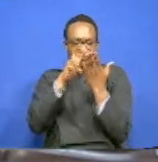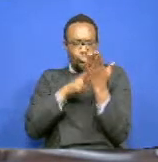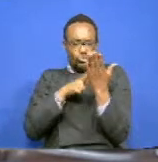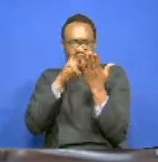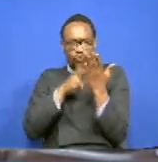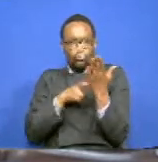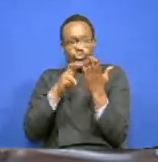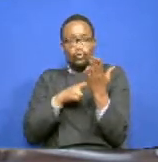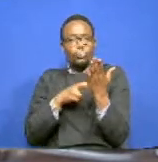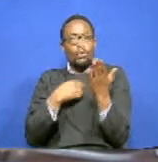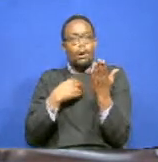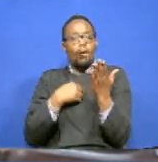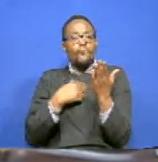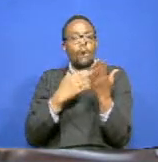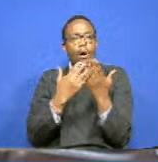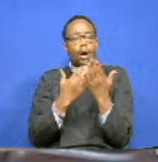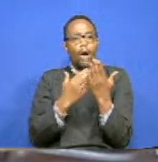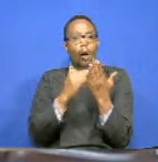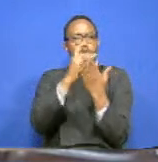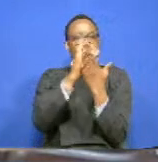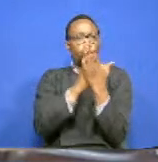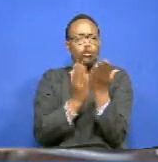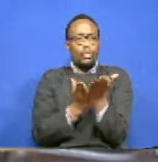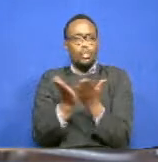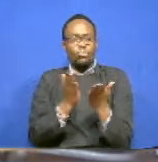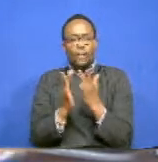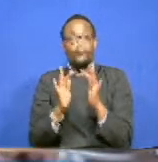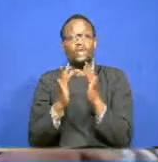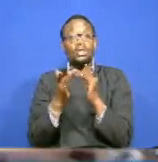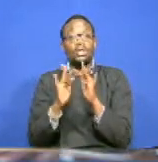sent online so that you can be able to